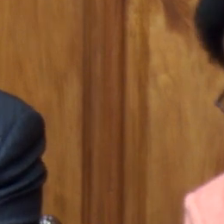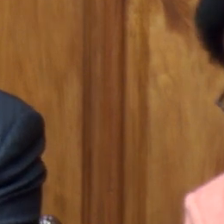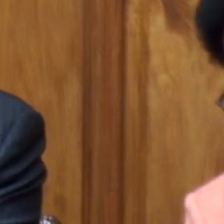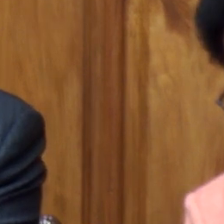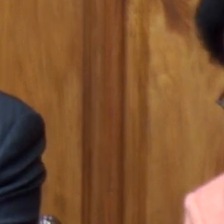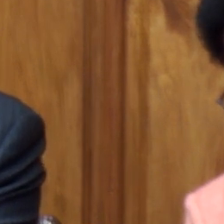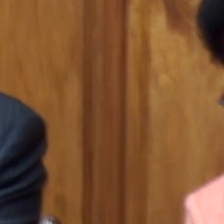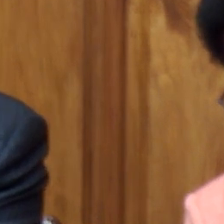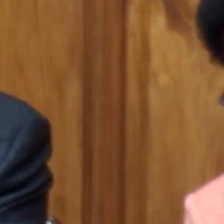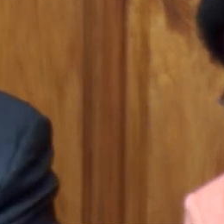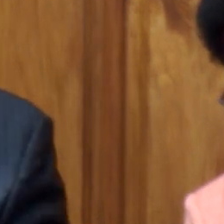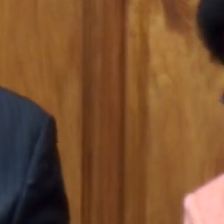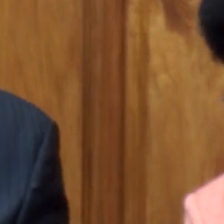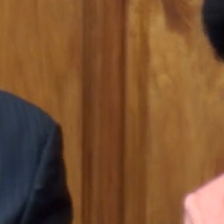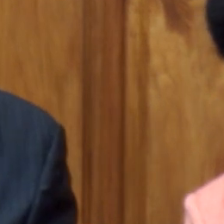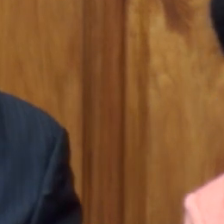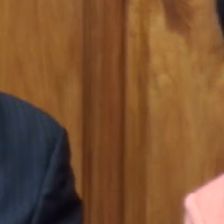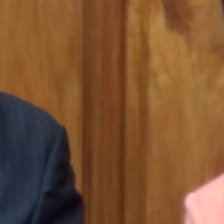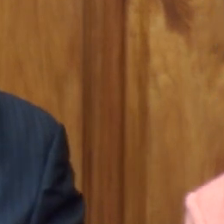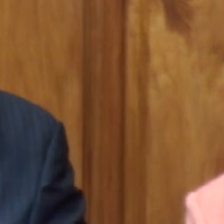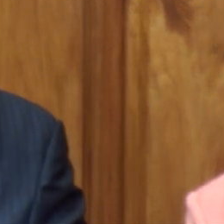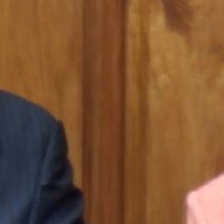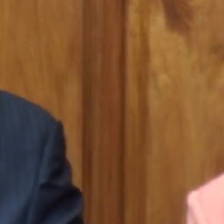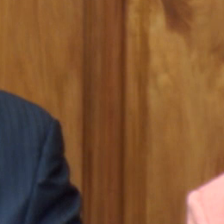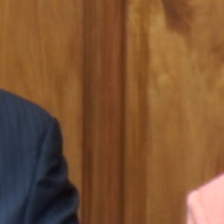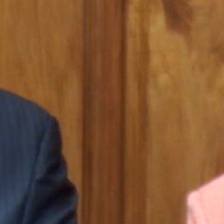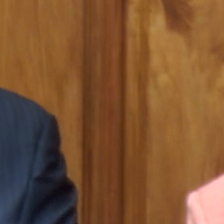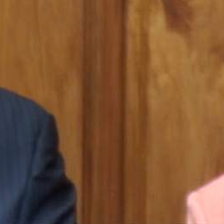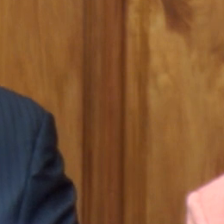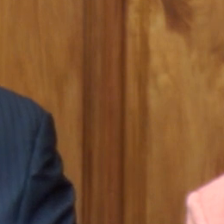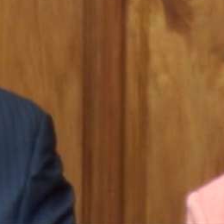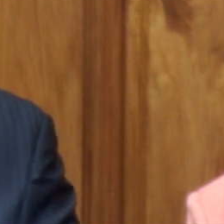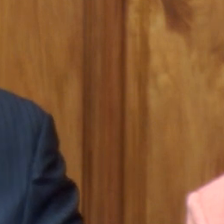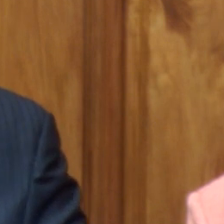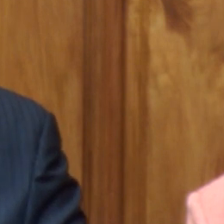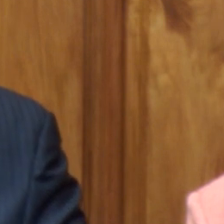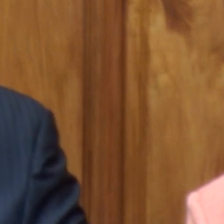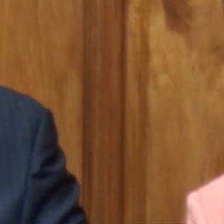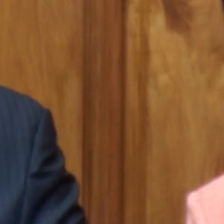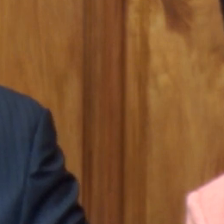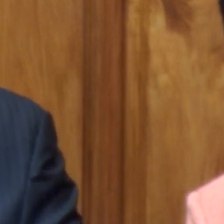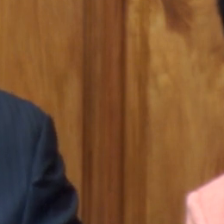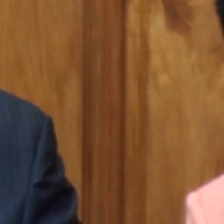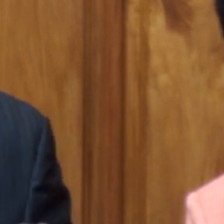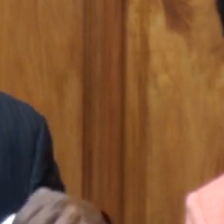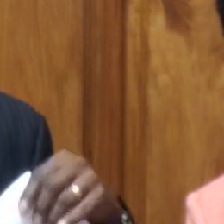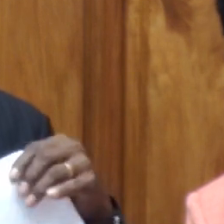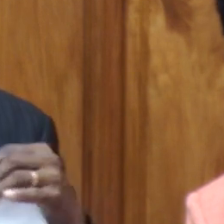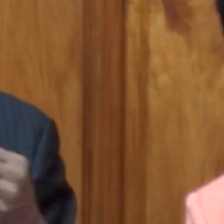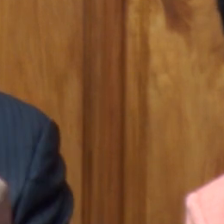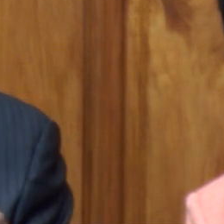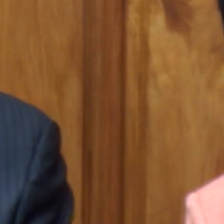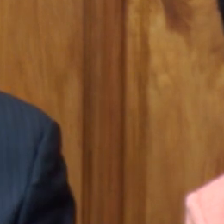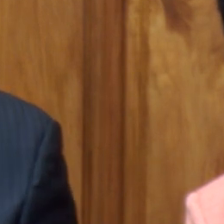two-faced, forked tongue speaking. And it would be hilarious if it were not such a serious matter. They belittle what